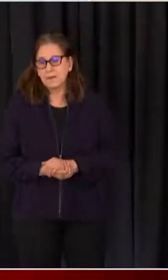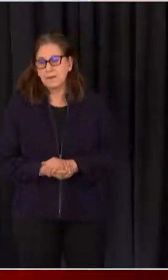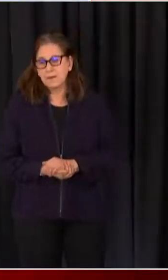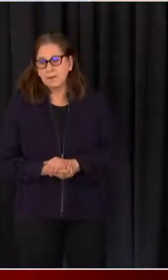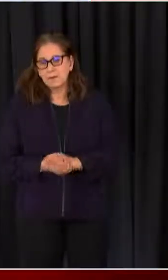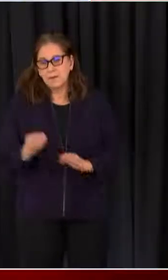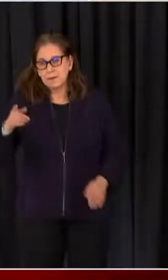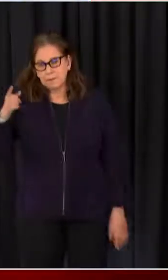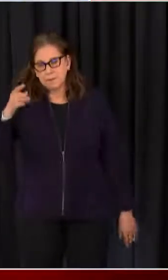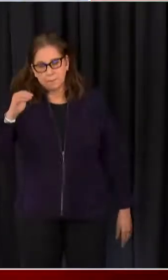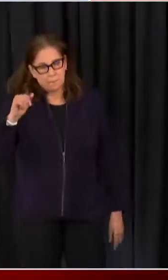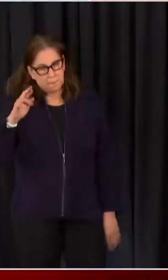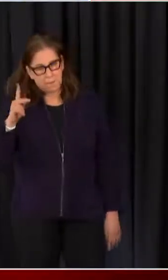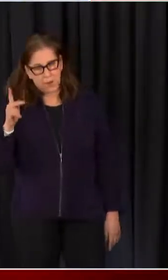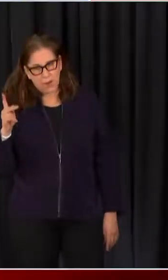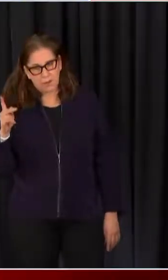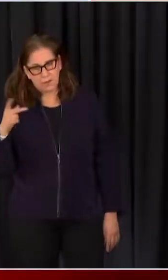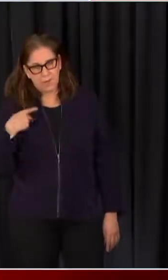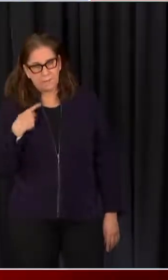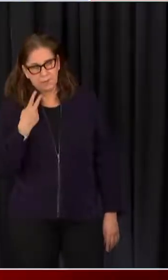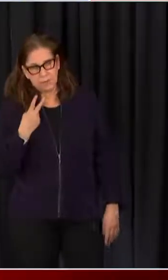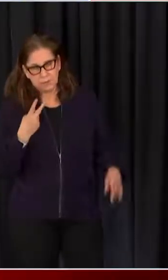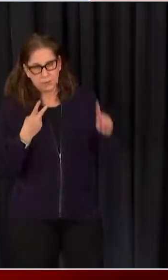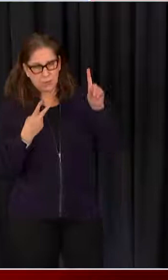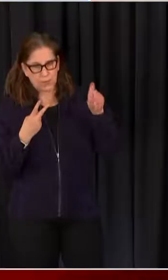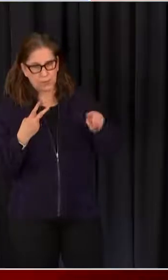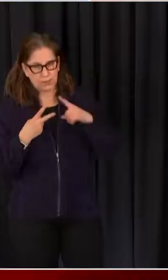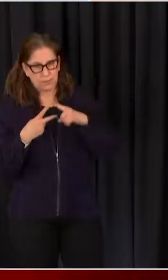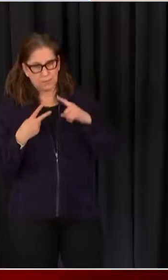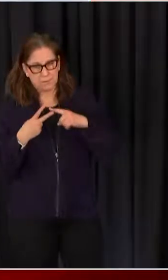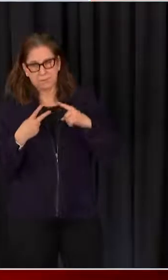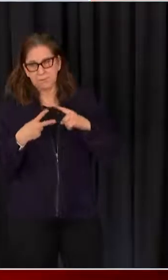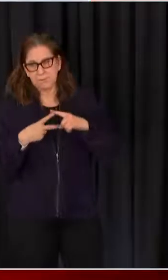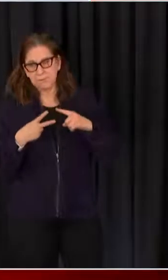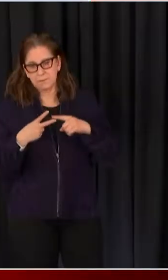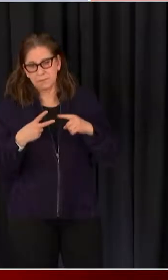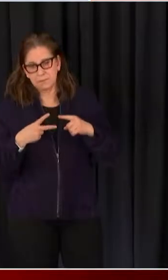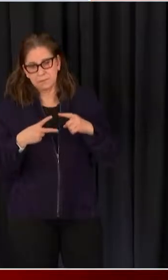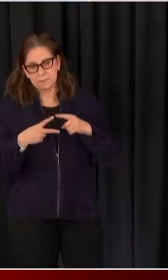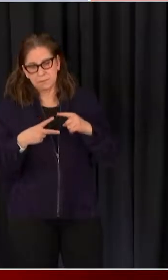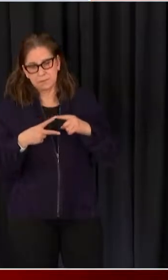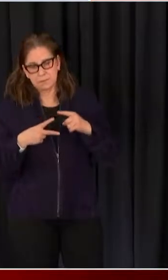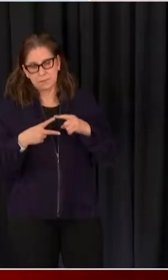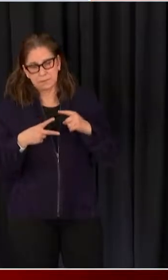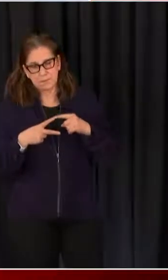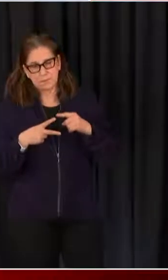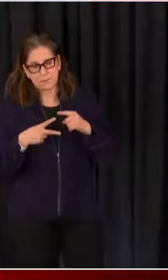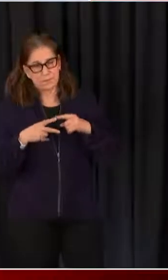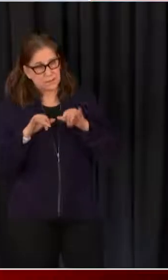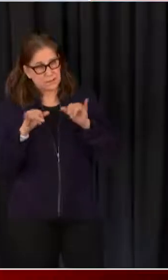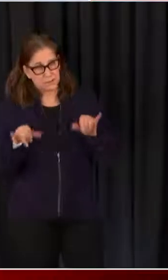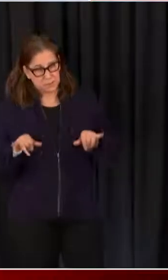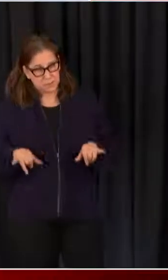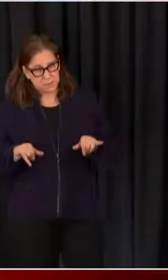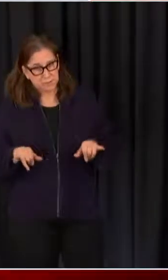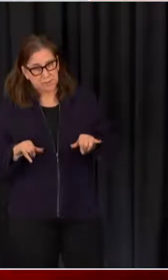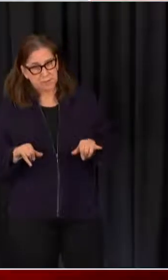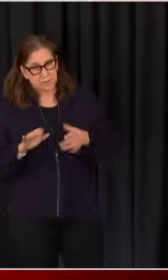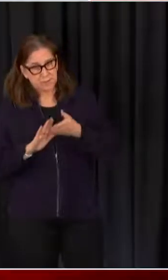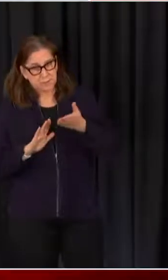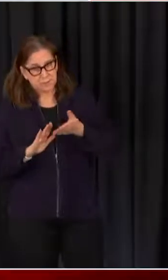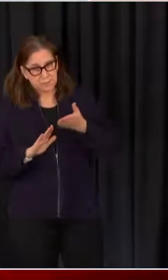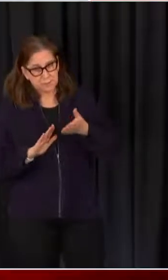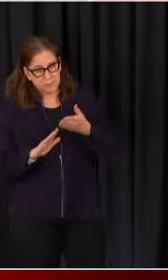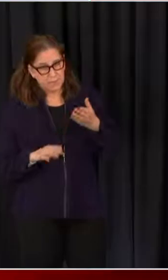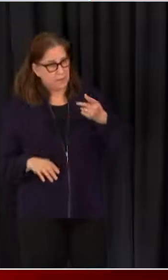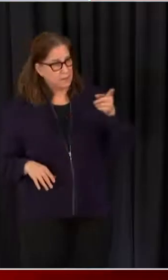Yes, Mark. Two questions about staying on COVID. One, either the mayor or Director Nesbitt, what do you say